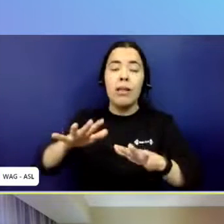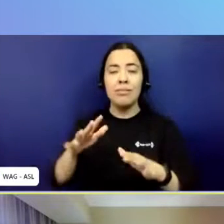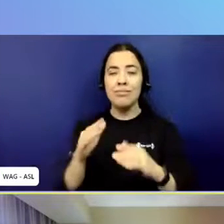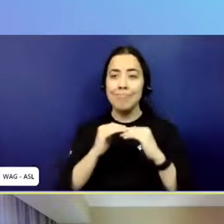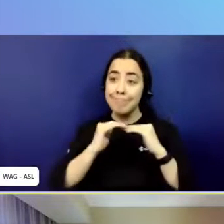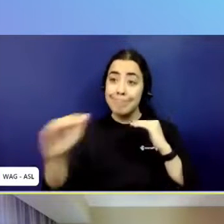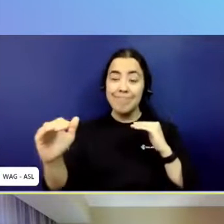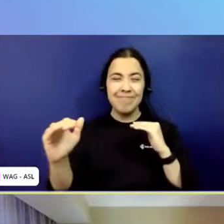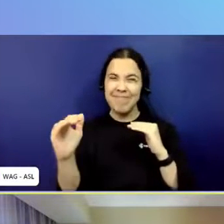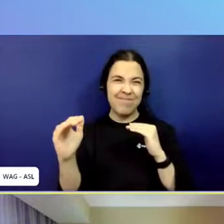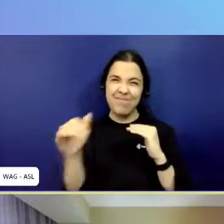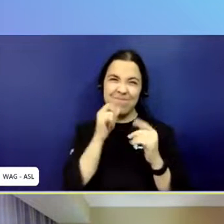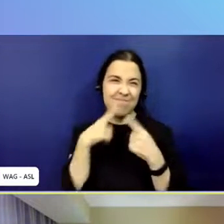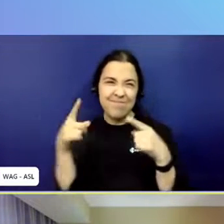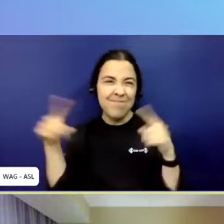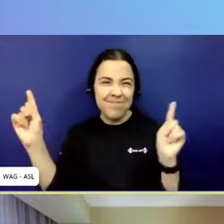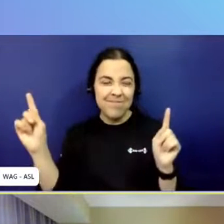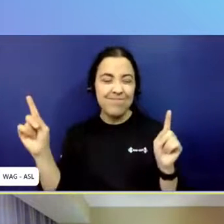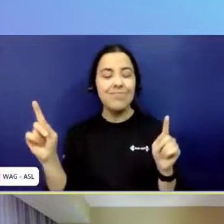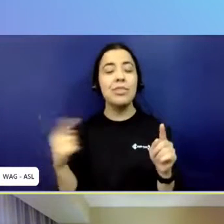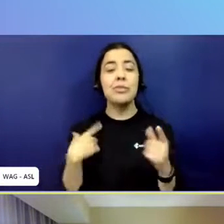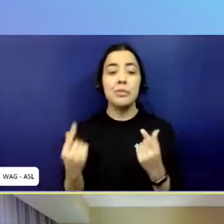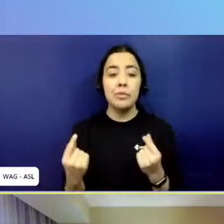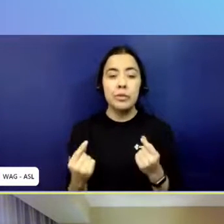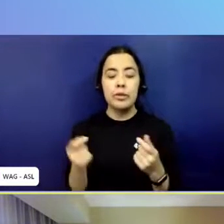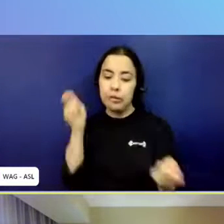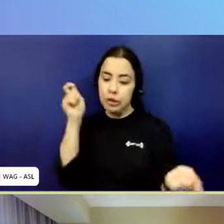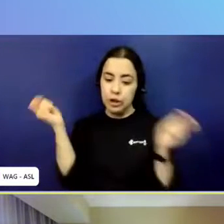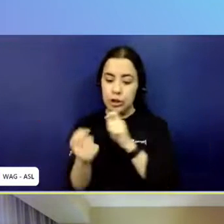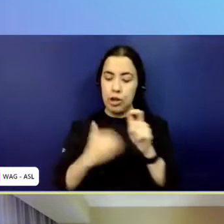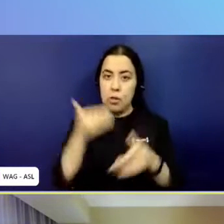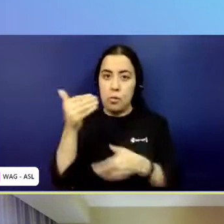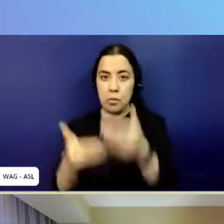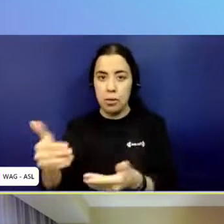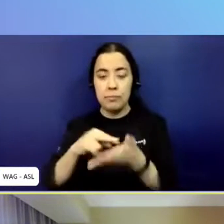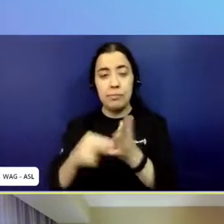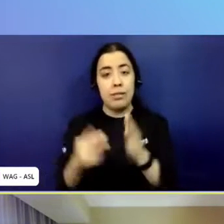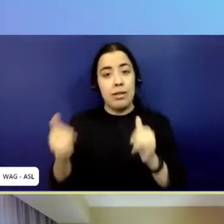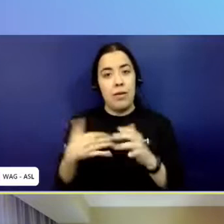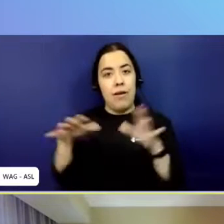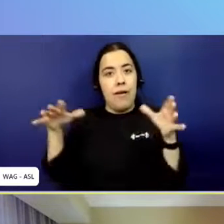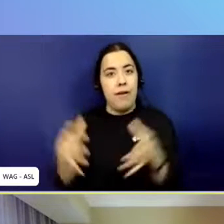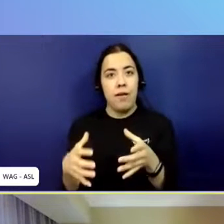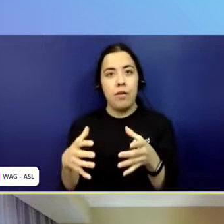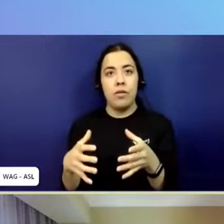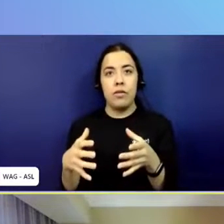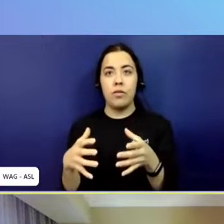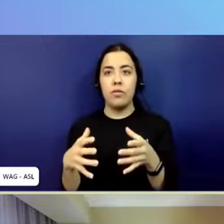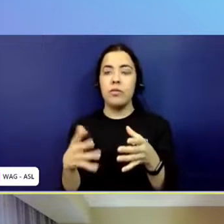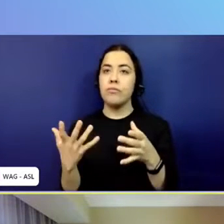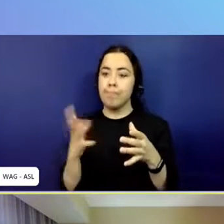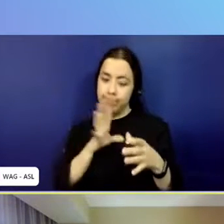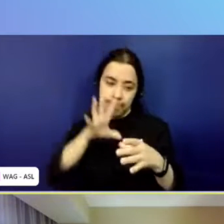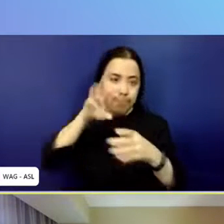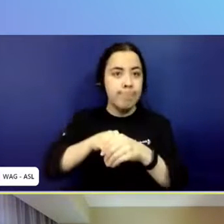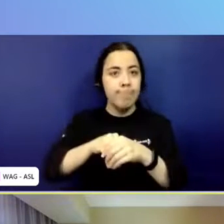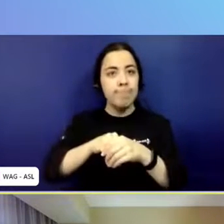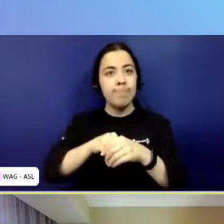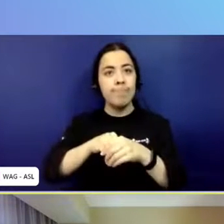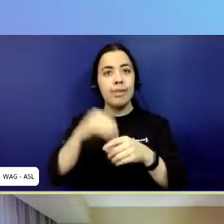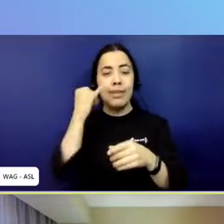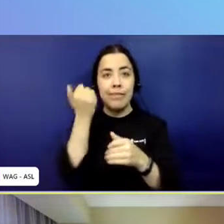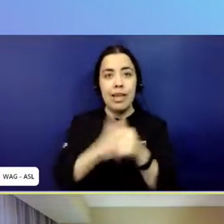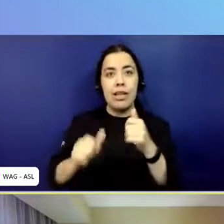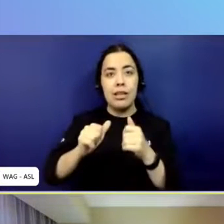to shift our processes way upstream to where we have an unquestioned seat at the table when projects